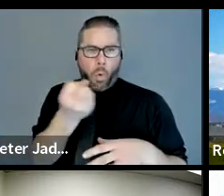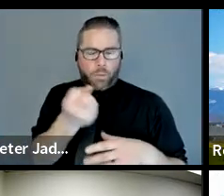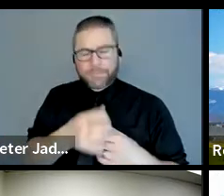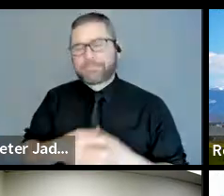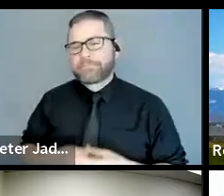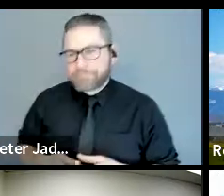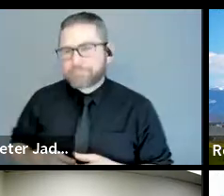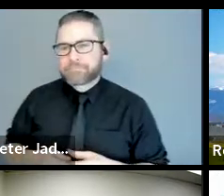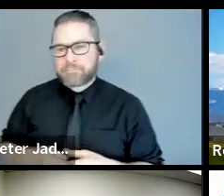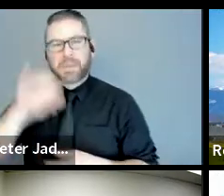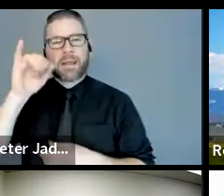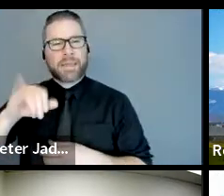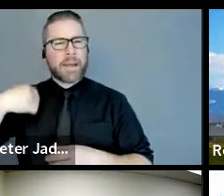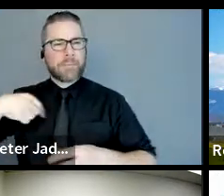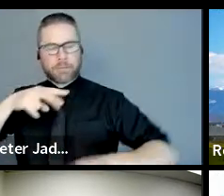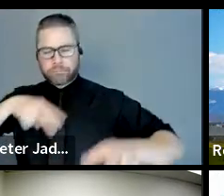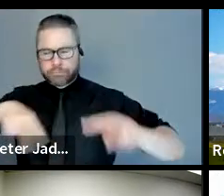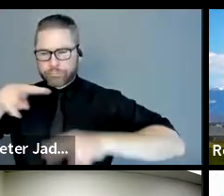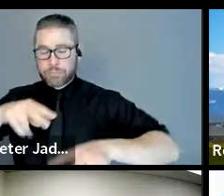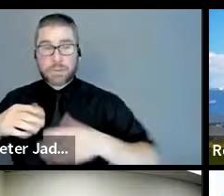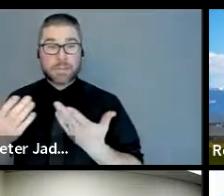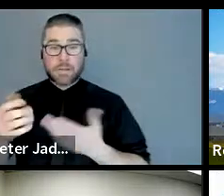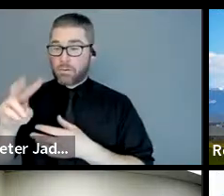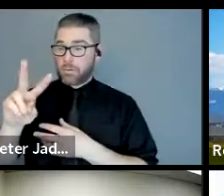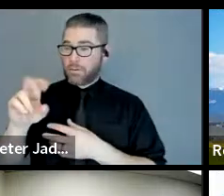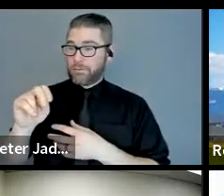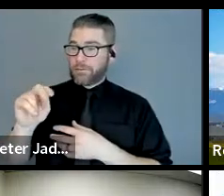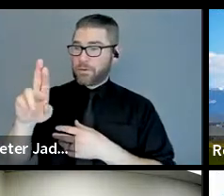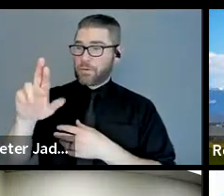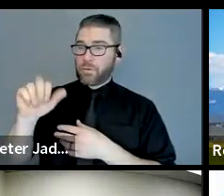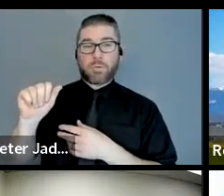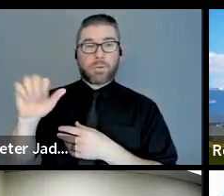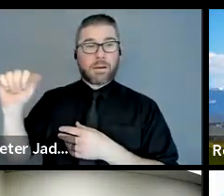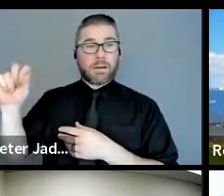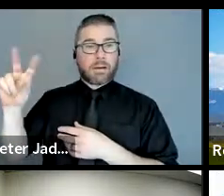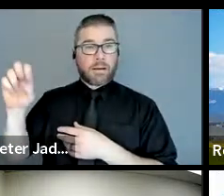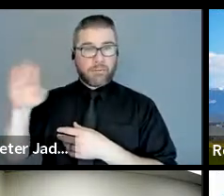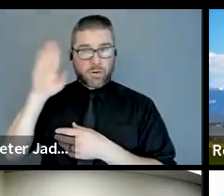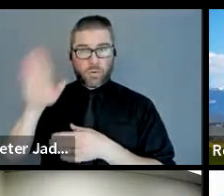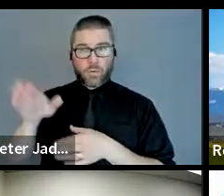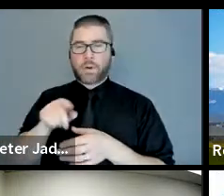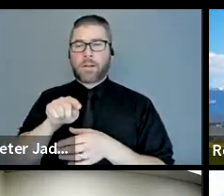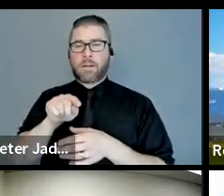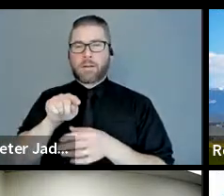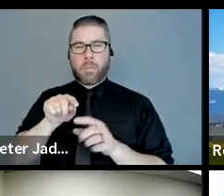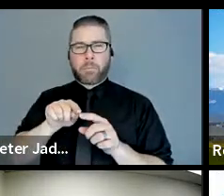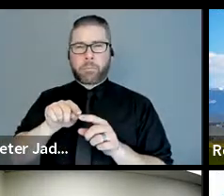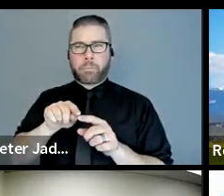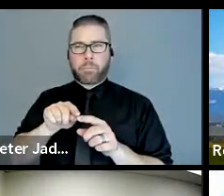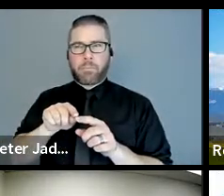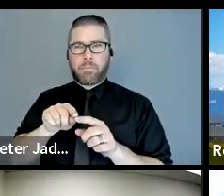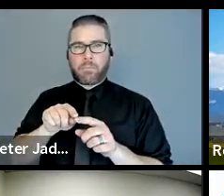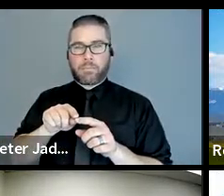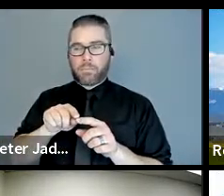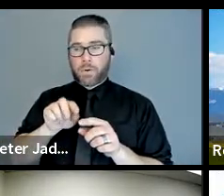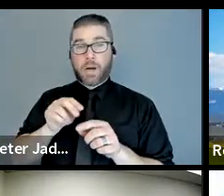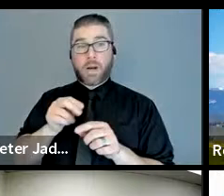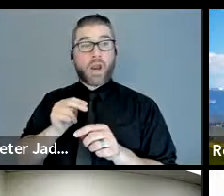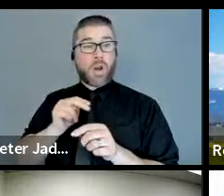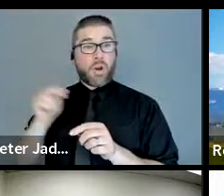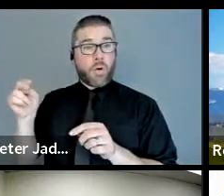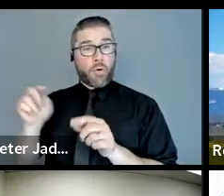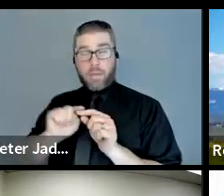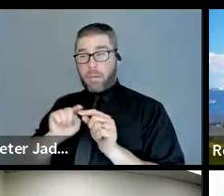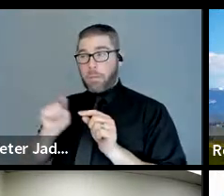have happen is Ventura Avenue will swing around and up north of the box track neighborhood